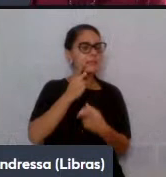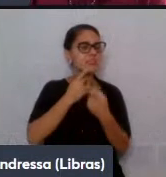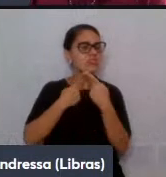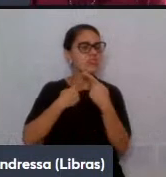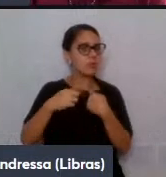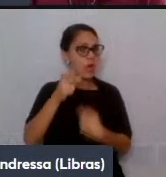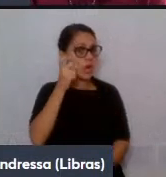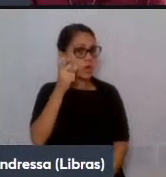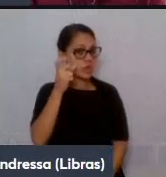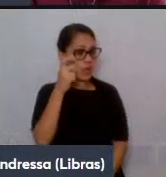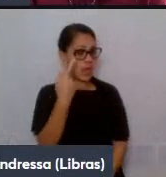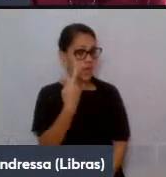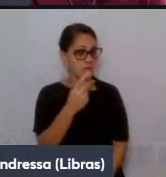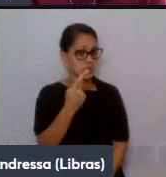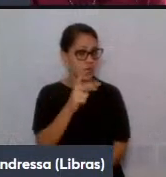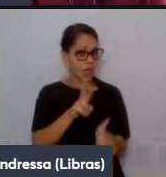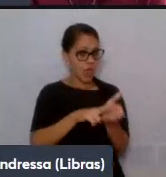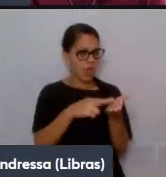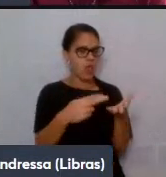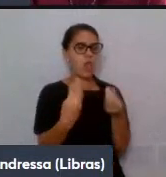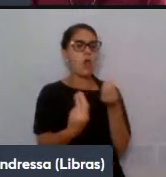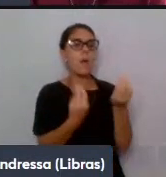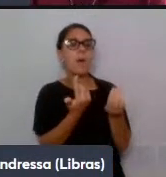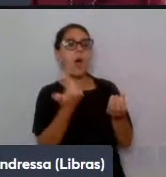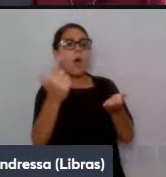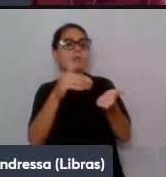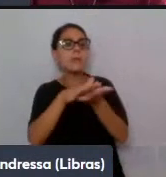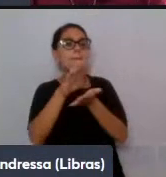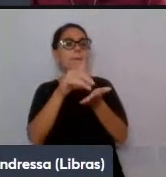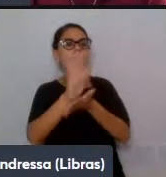e como pessoas têm escrito para ele.